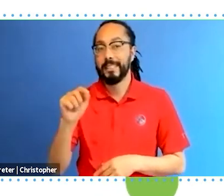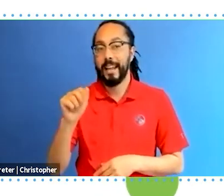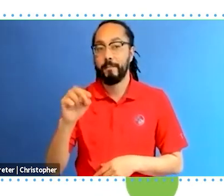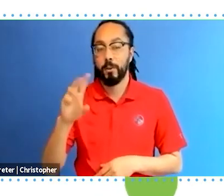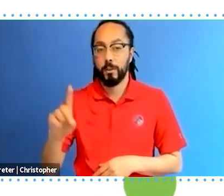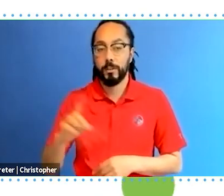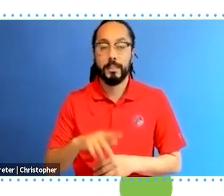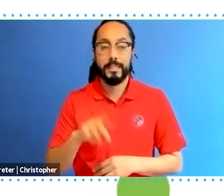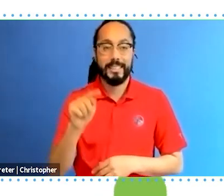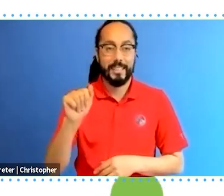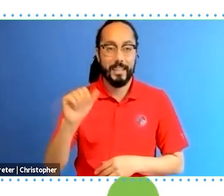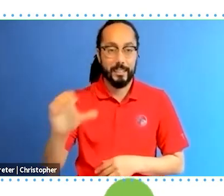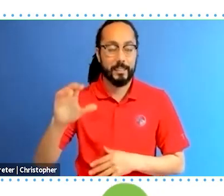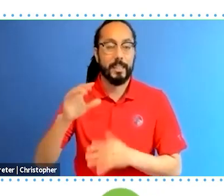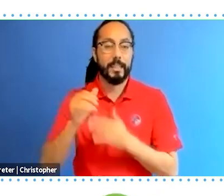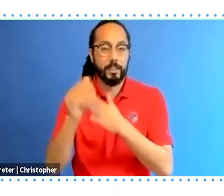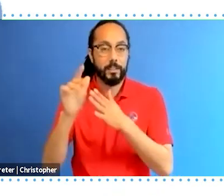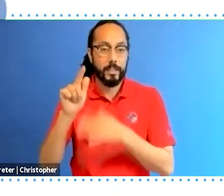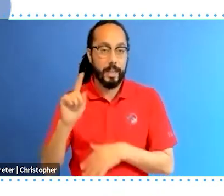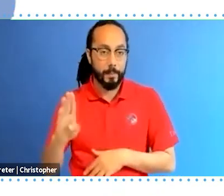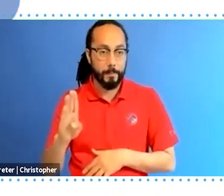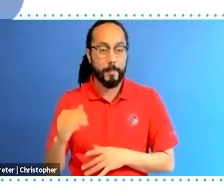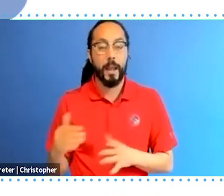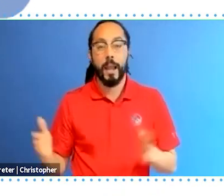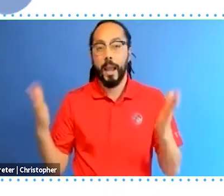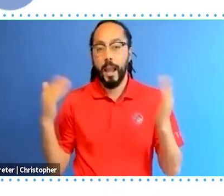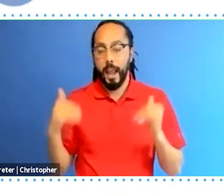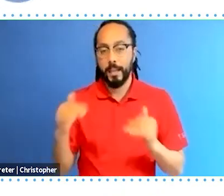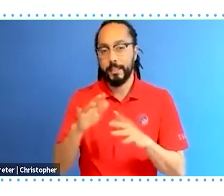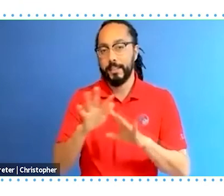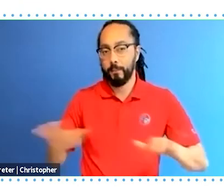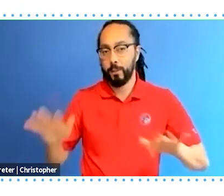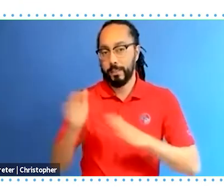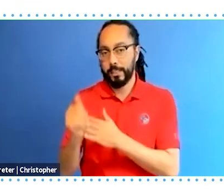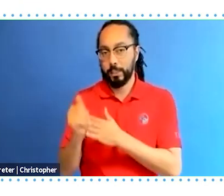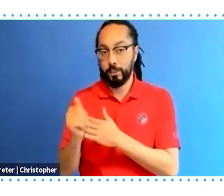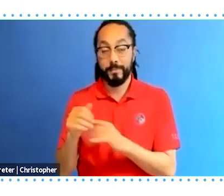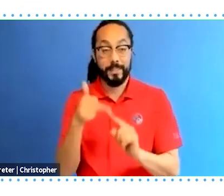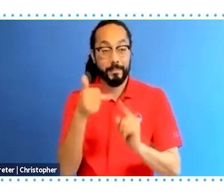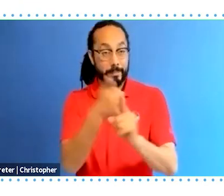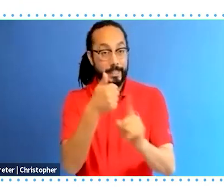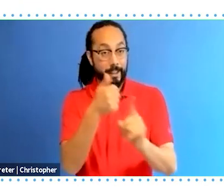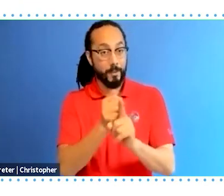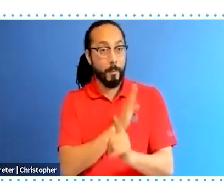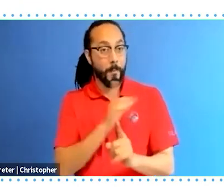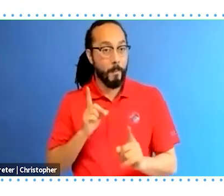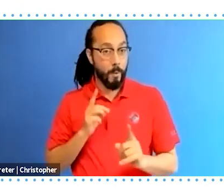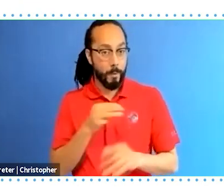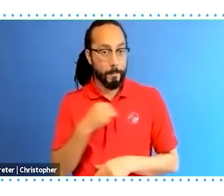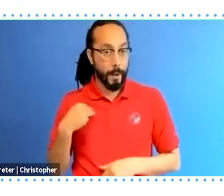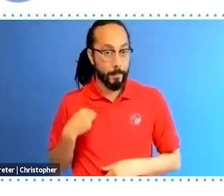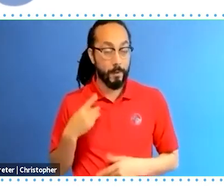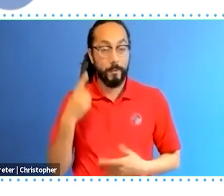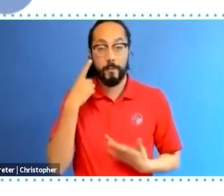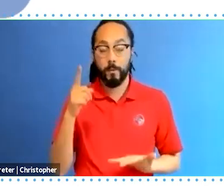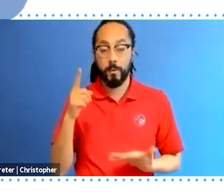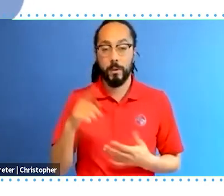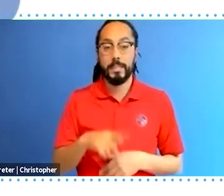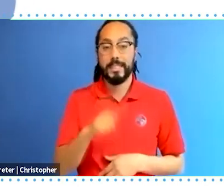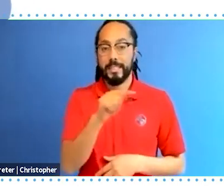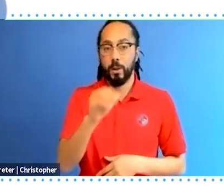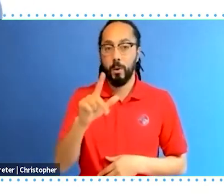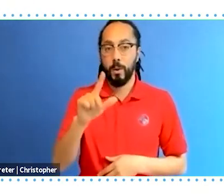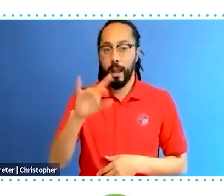and the Civic Action Diversity Fellowship. He's also a board member himself, currently serving on the boards of TO Live, the